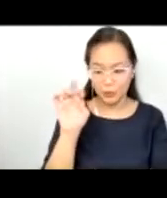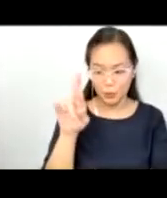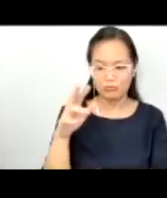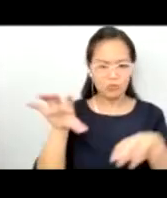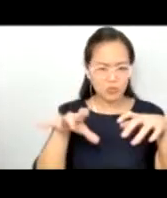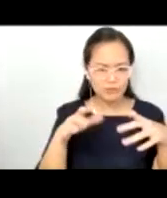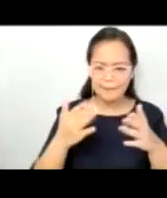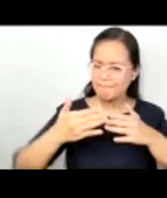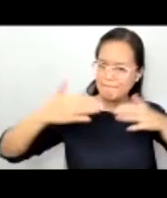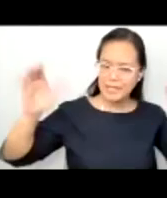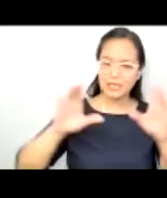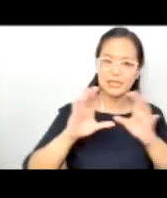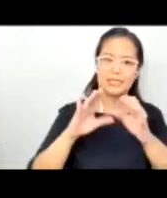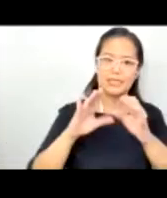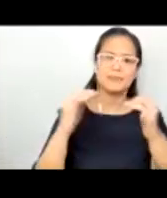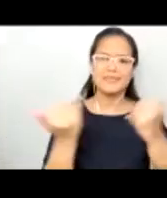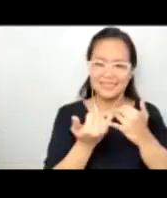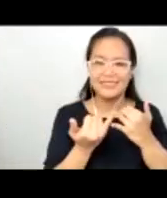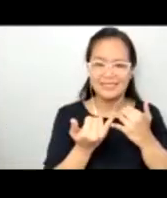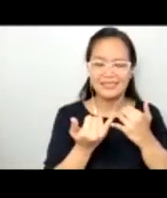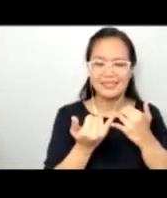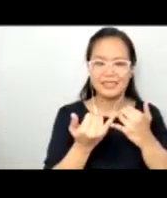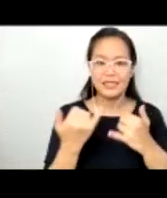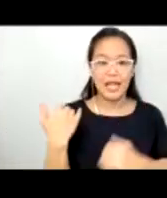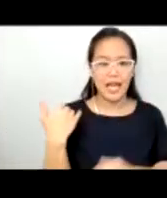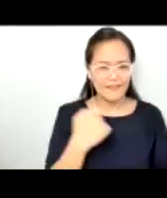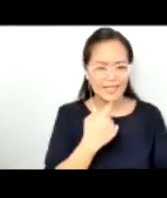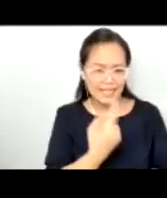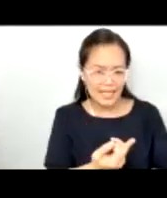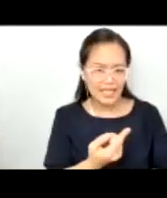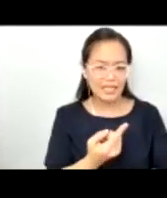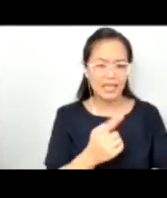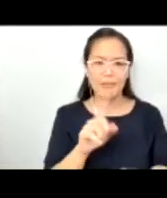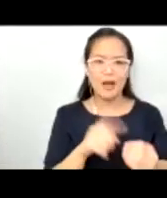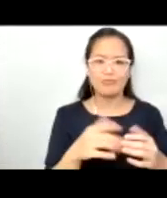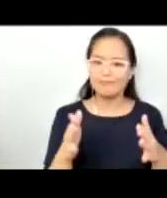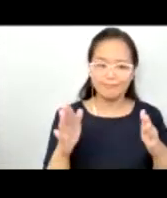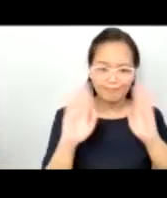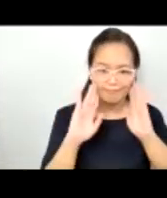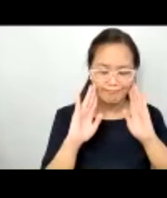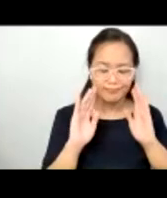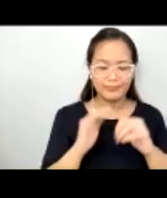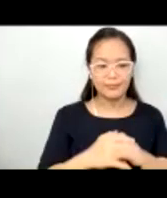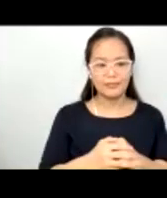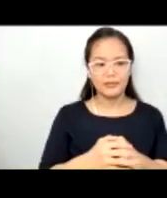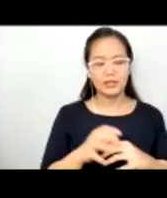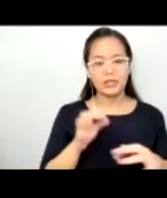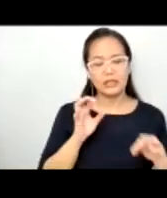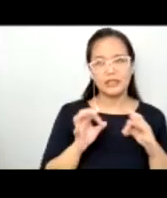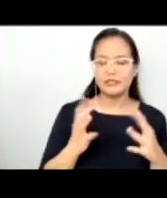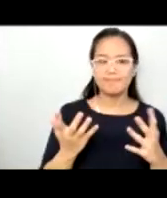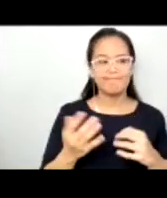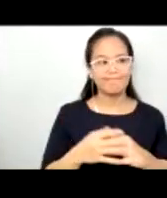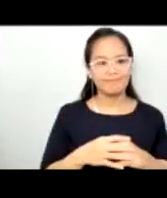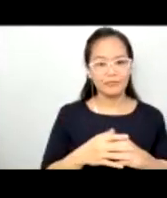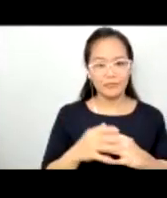huge multinational companies. And this is what he has to say about listening. So when you're undergoing